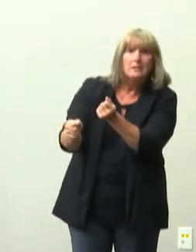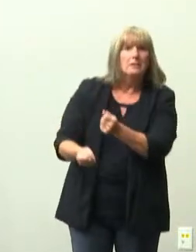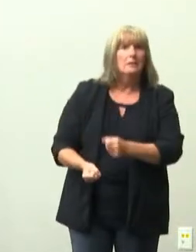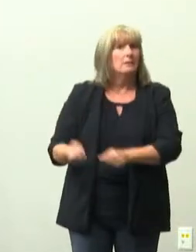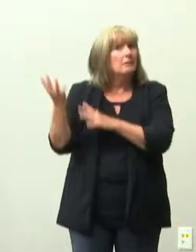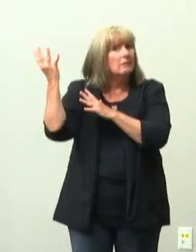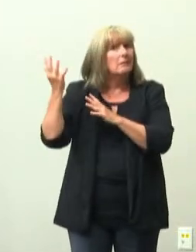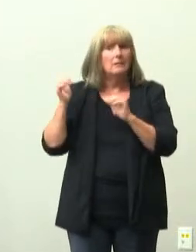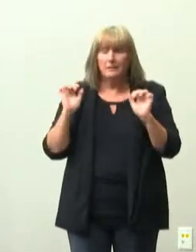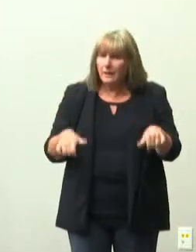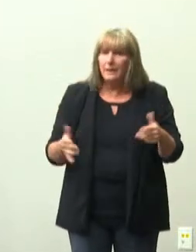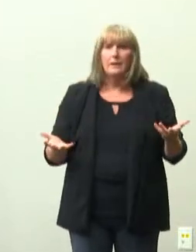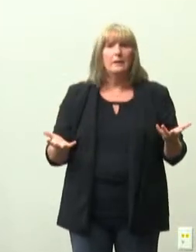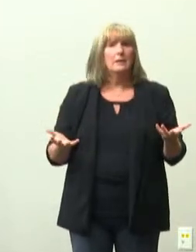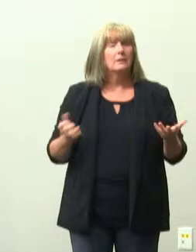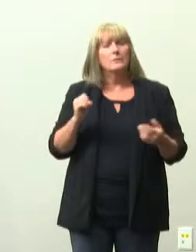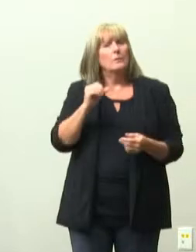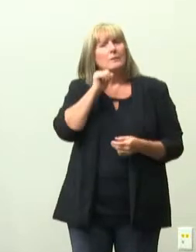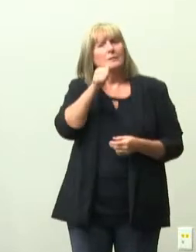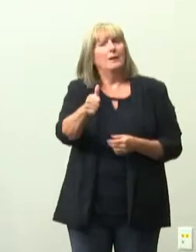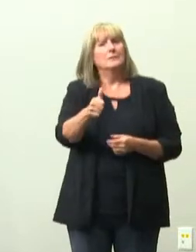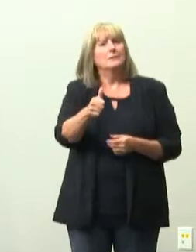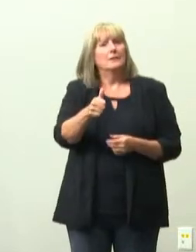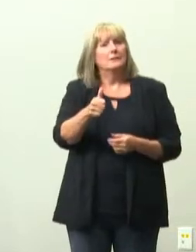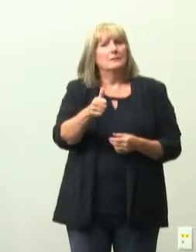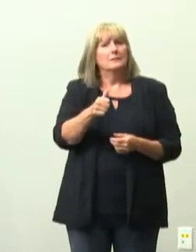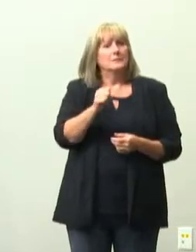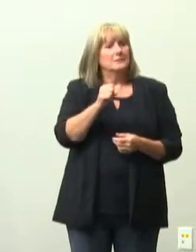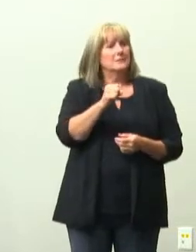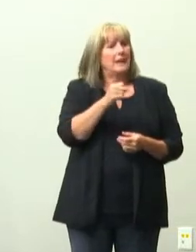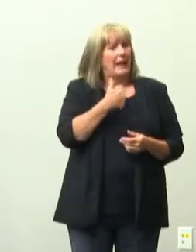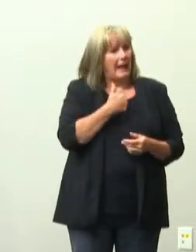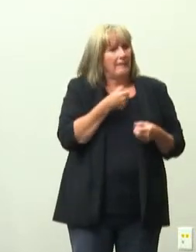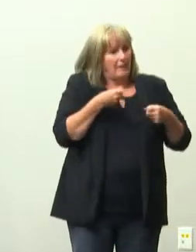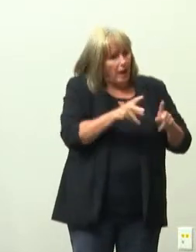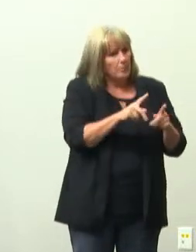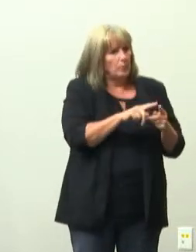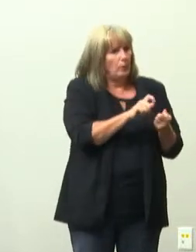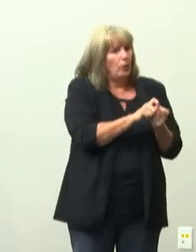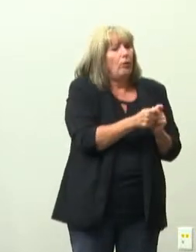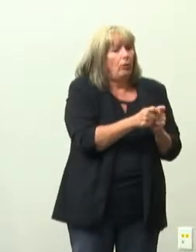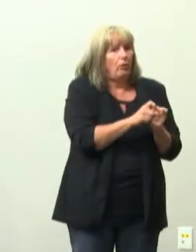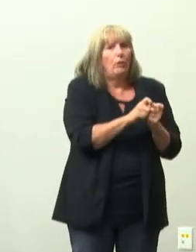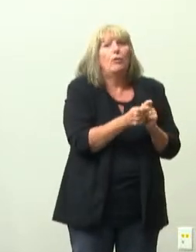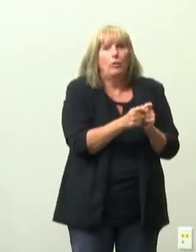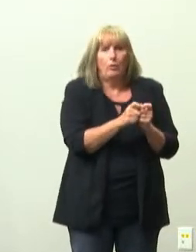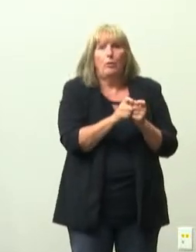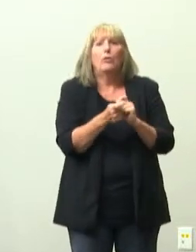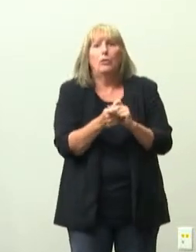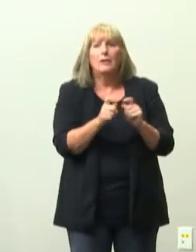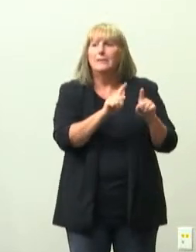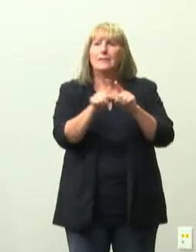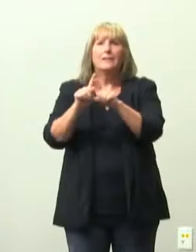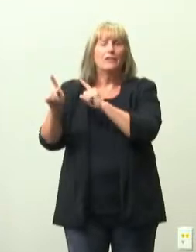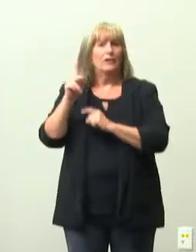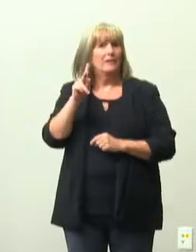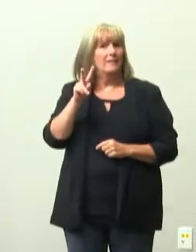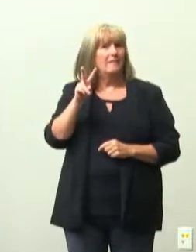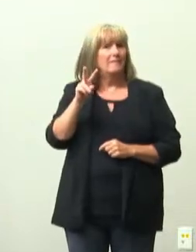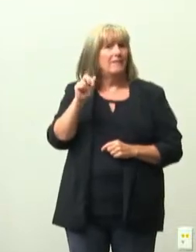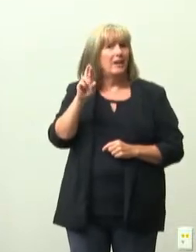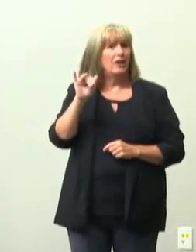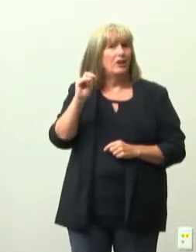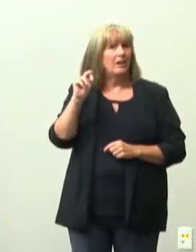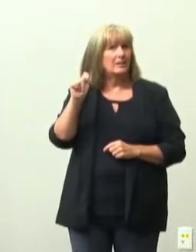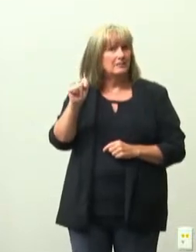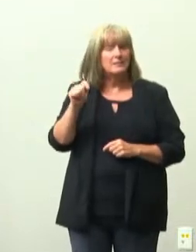we can eradicate it so that it doesn't keep splintering often and we have more variants.